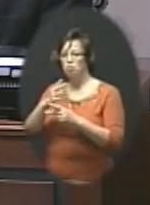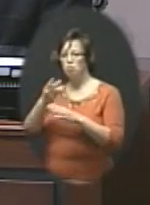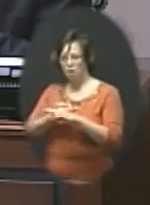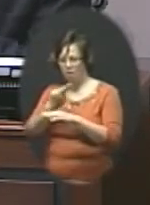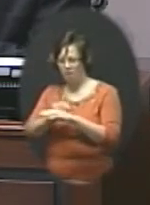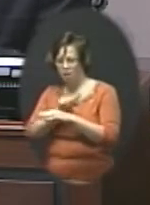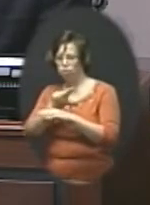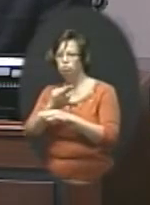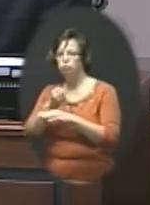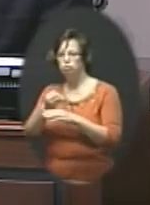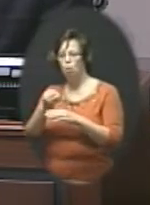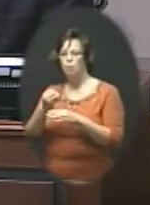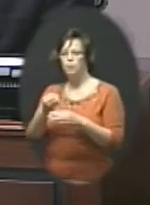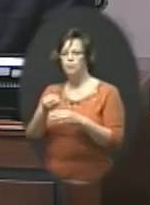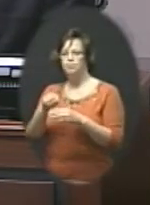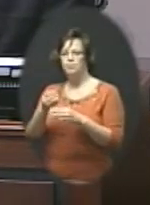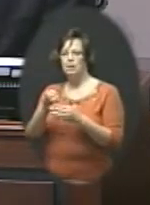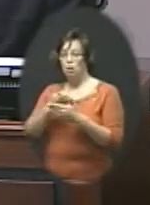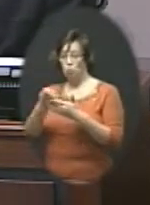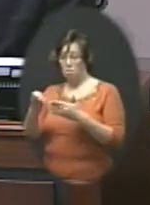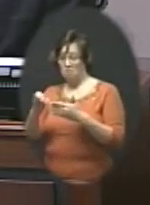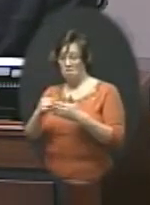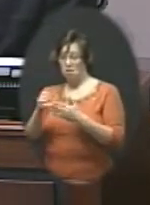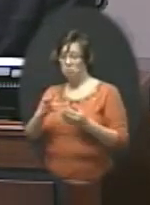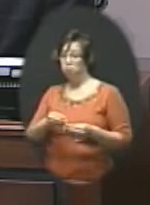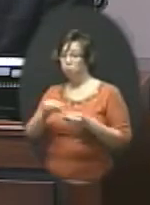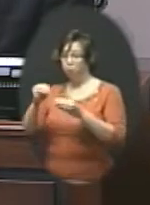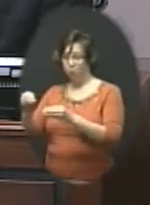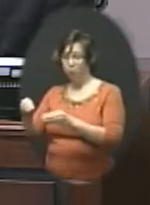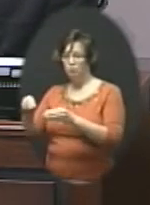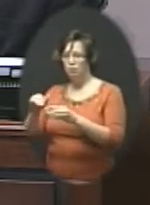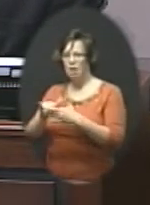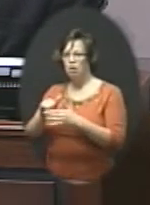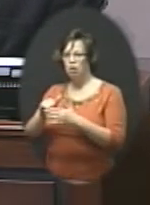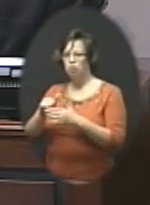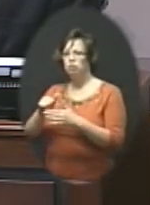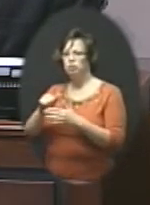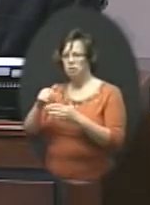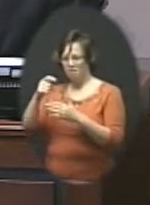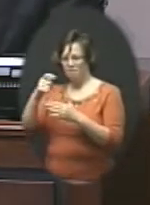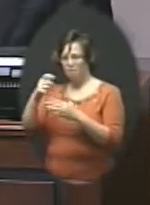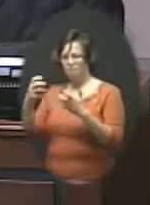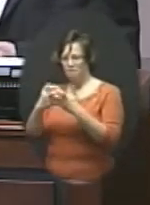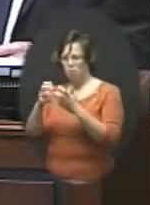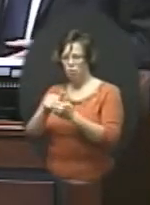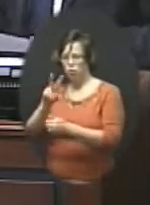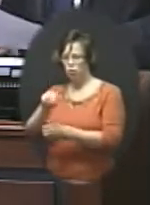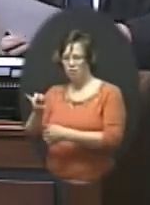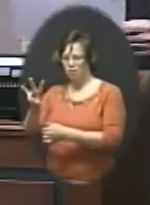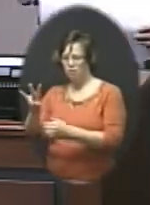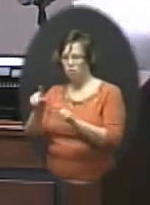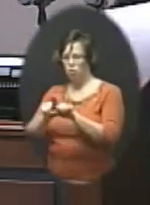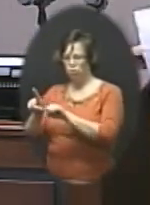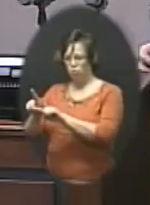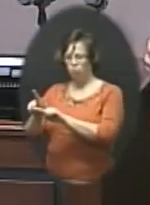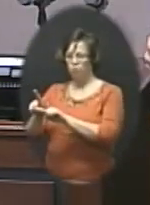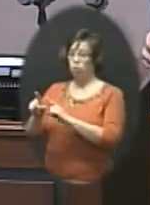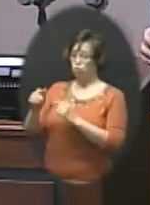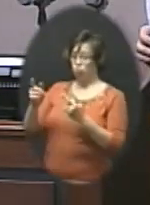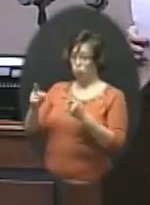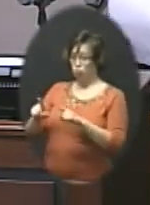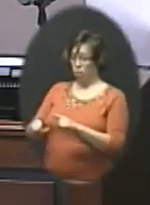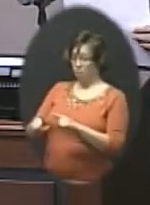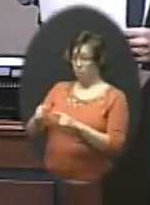renovation. Therefore, the equipment that's going in that renovation is charged 2007 also. Okay. Do you happen